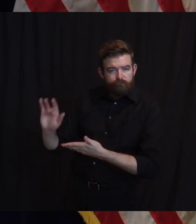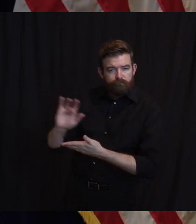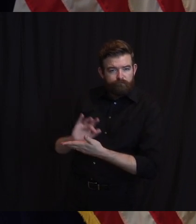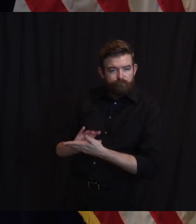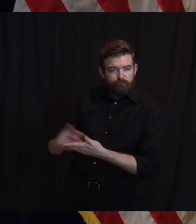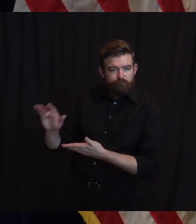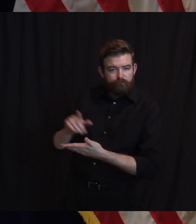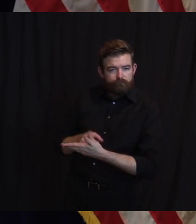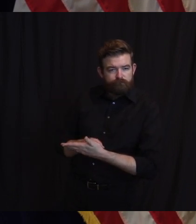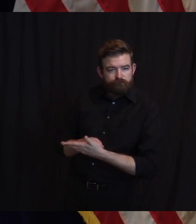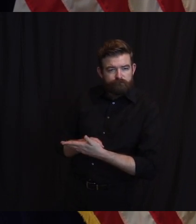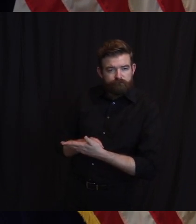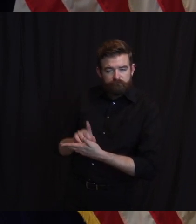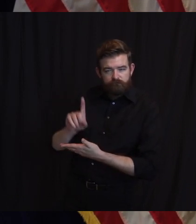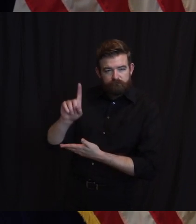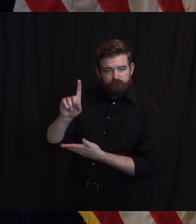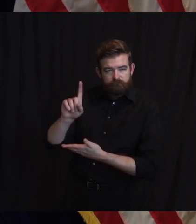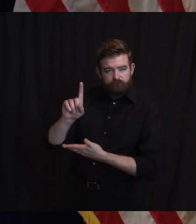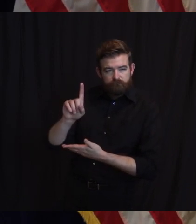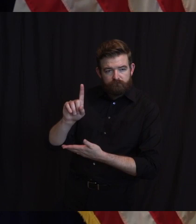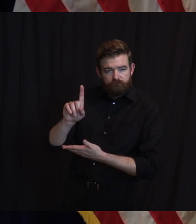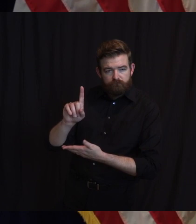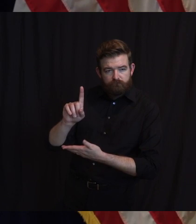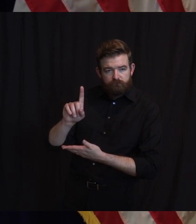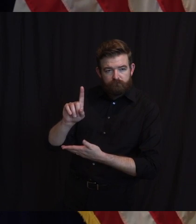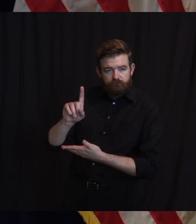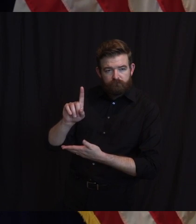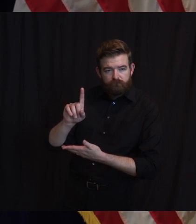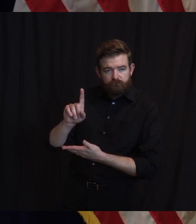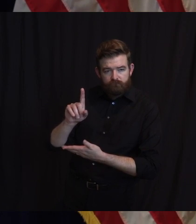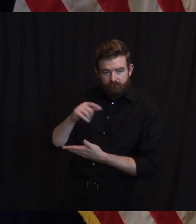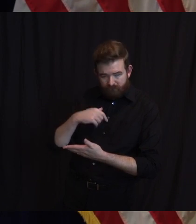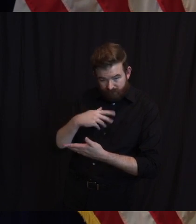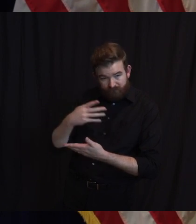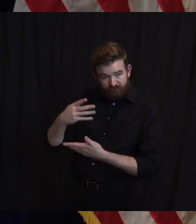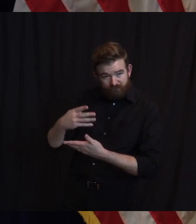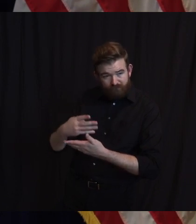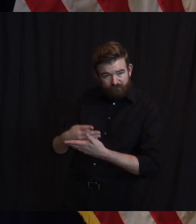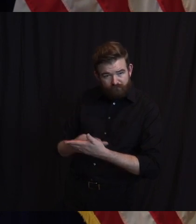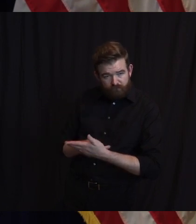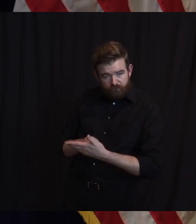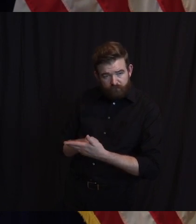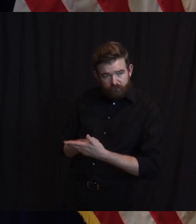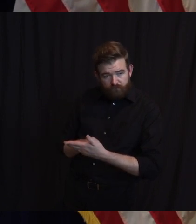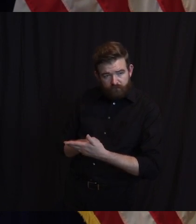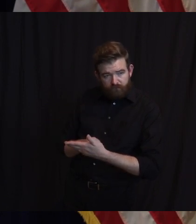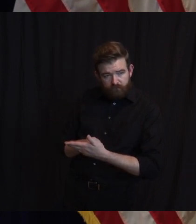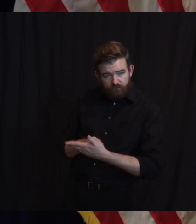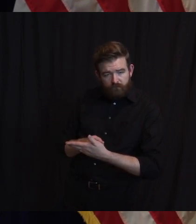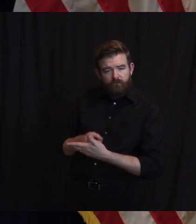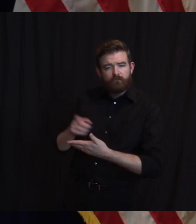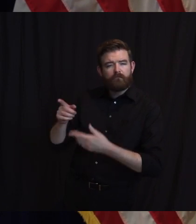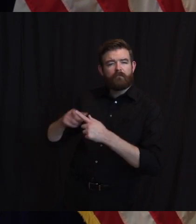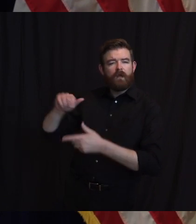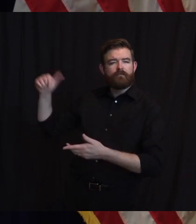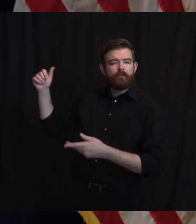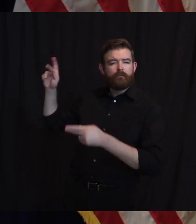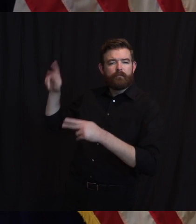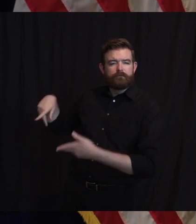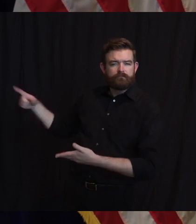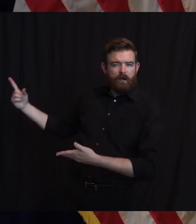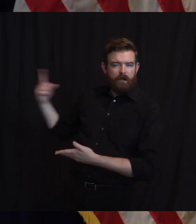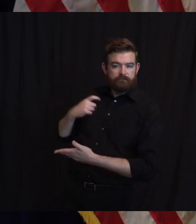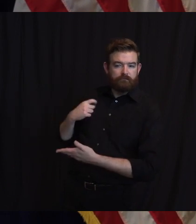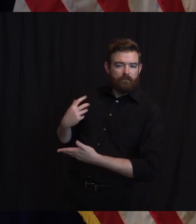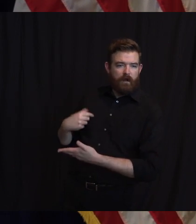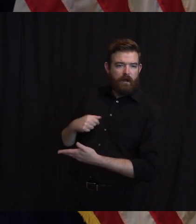1 second. Do you want us to come back to you? No, I'm pulling it up right now. I'm sorry about that. This is from Walt Kane at News 12, New Jersey. We continue to get